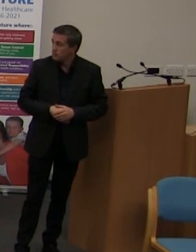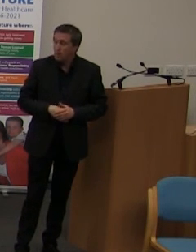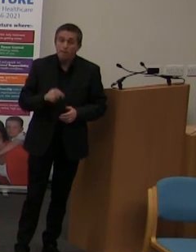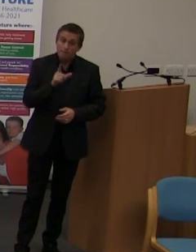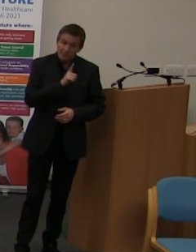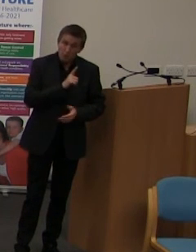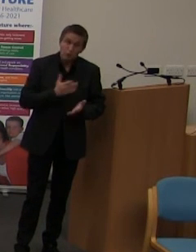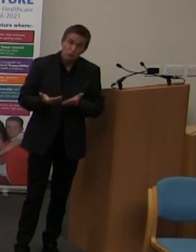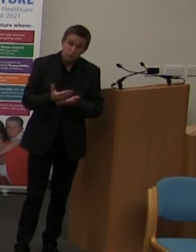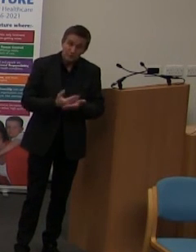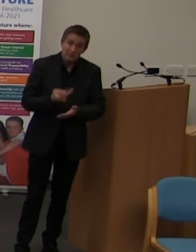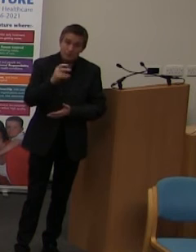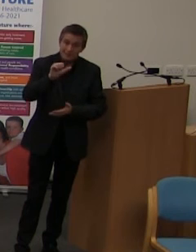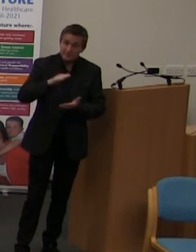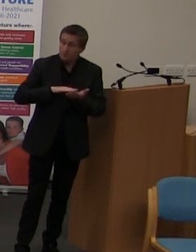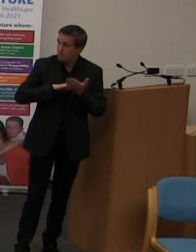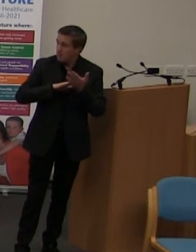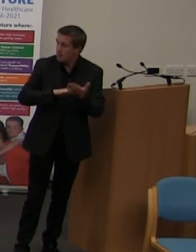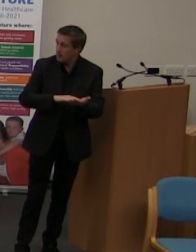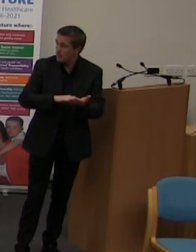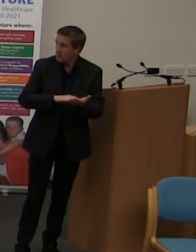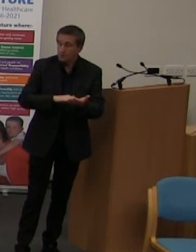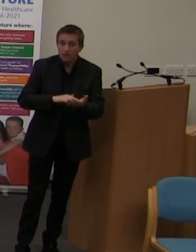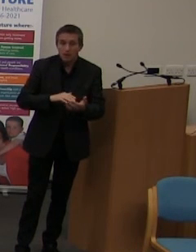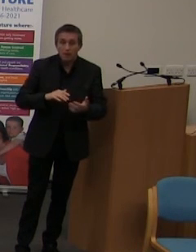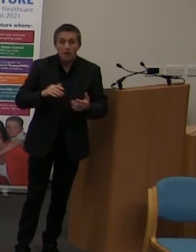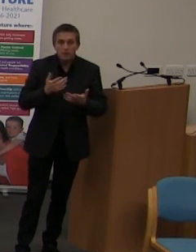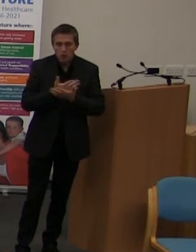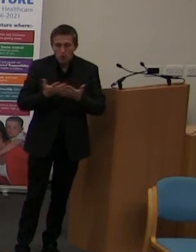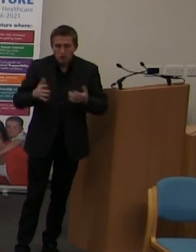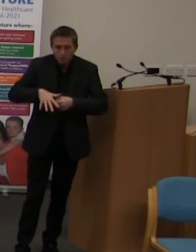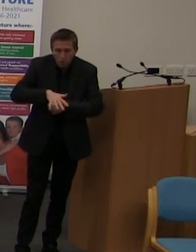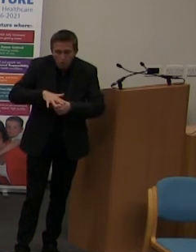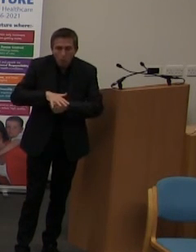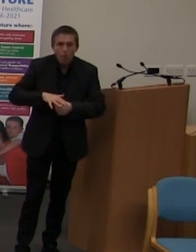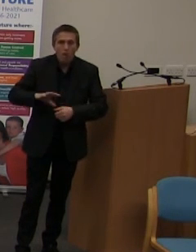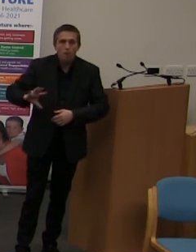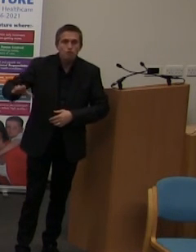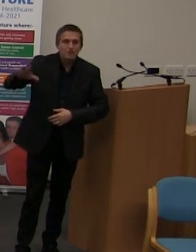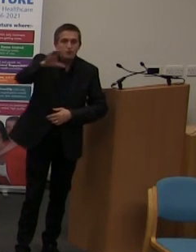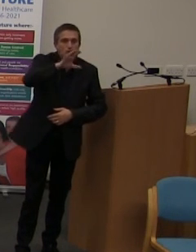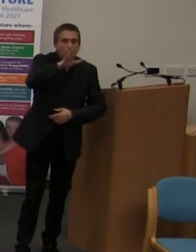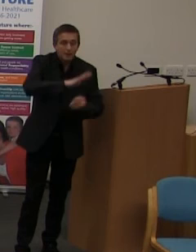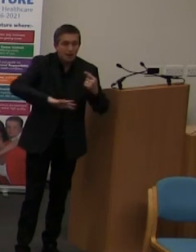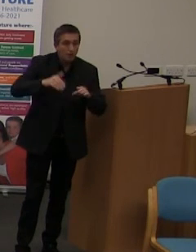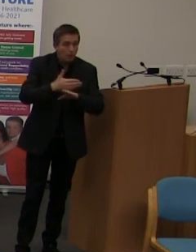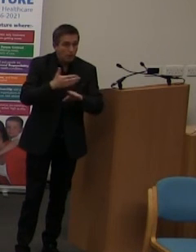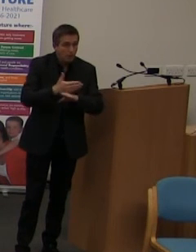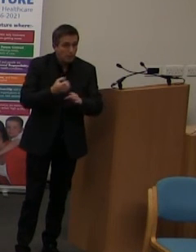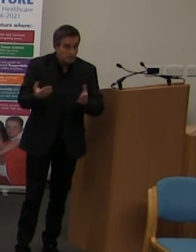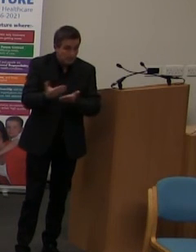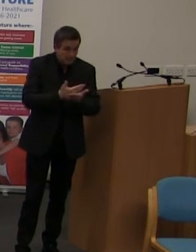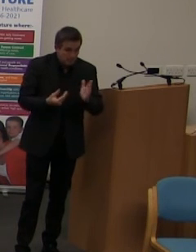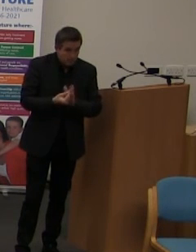of the savings is there's a lot of good evidence of regional working and national working to deliver savings. So it isn't just about what